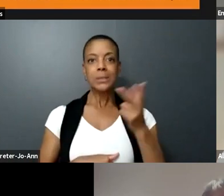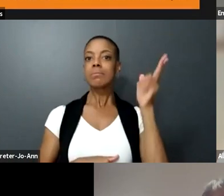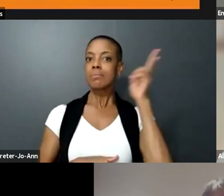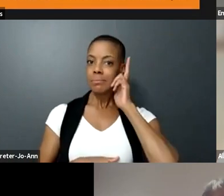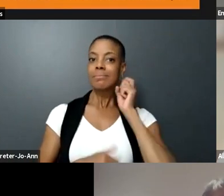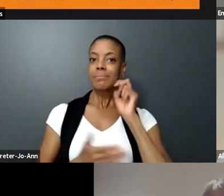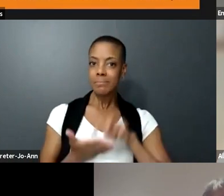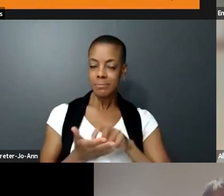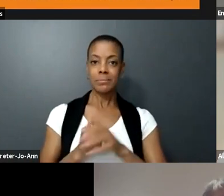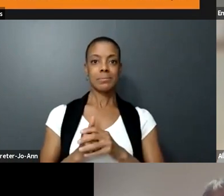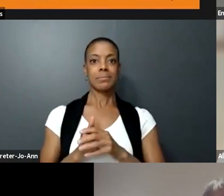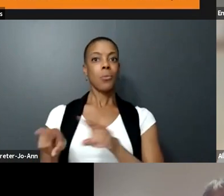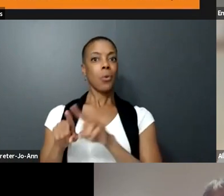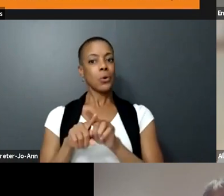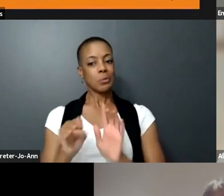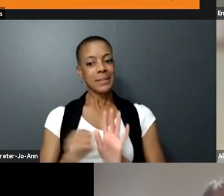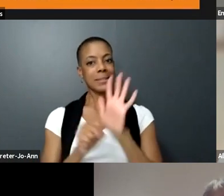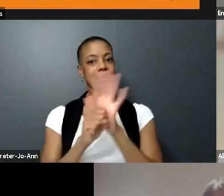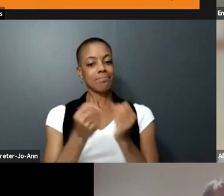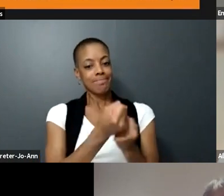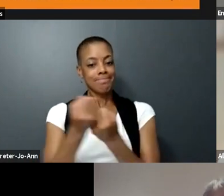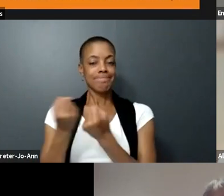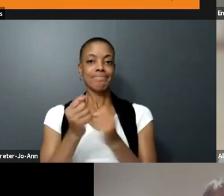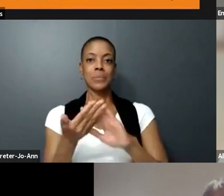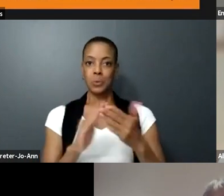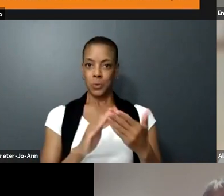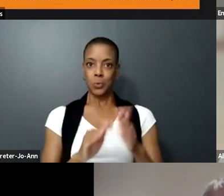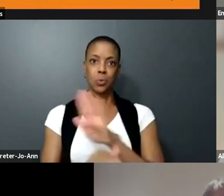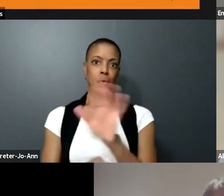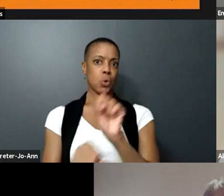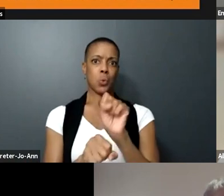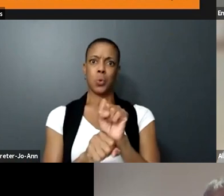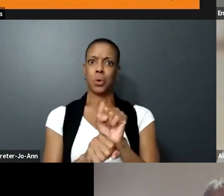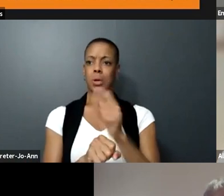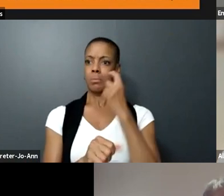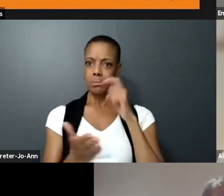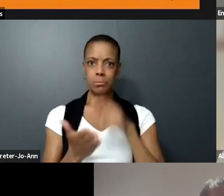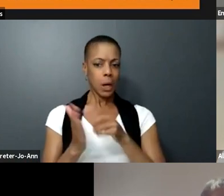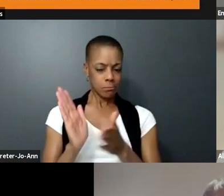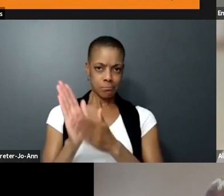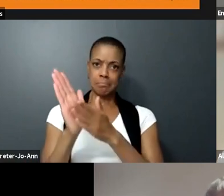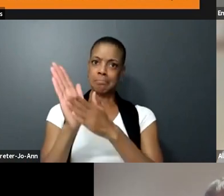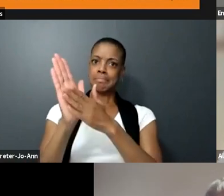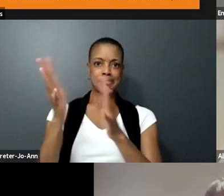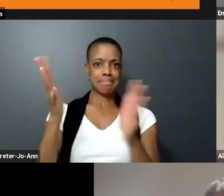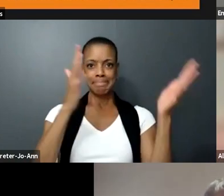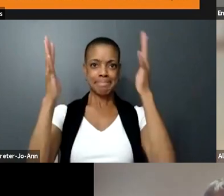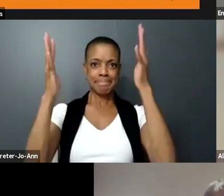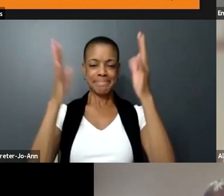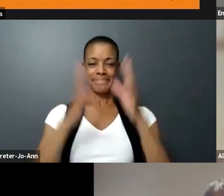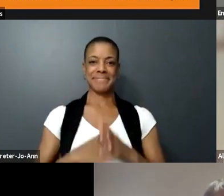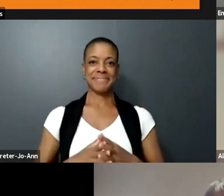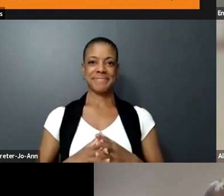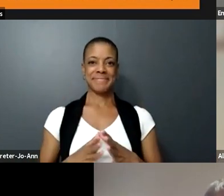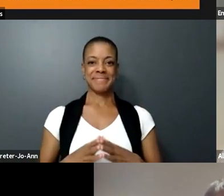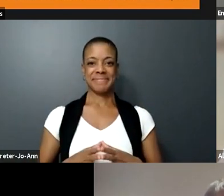LaRocca mentioned, being an advocate for the community, your work is recognized and very super, super thankful